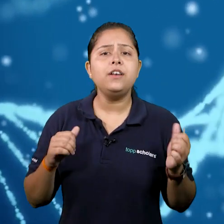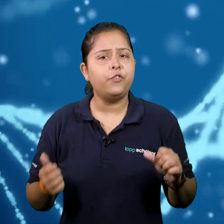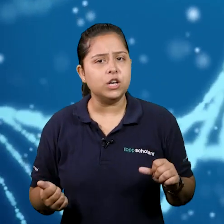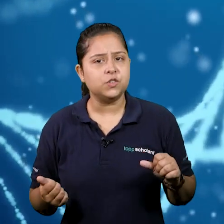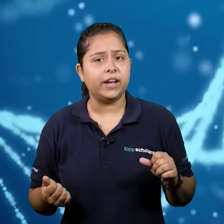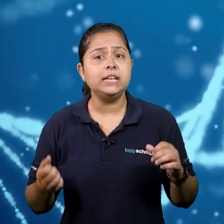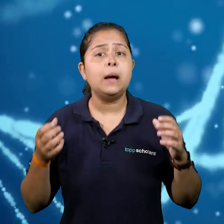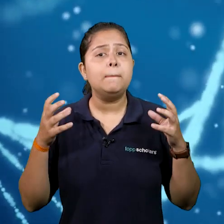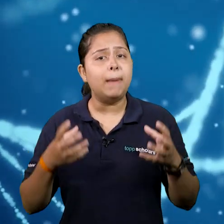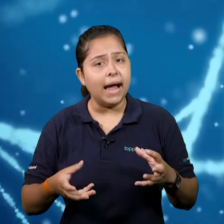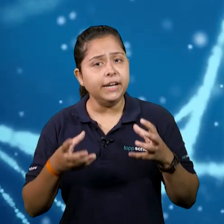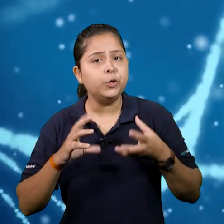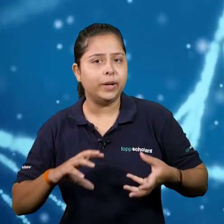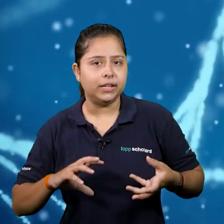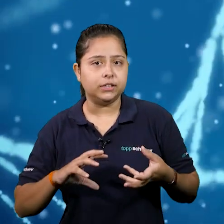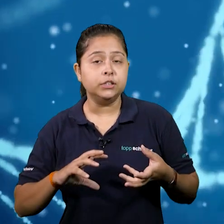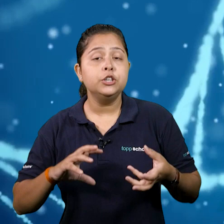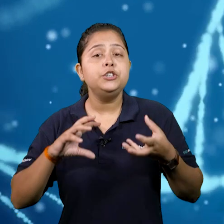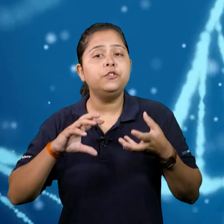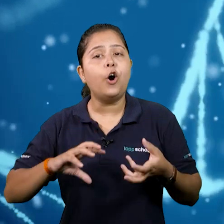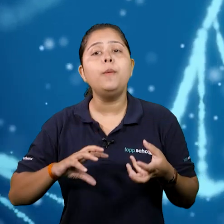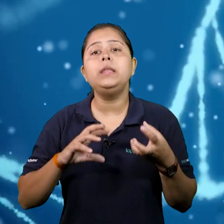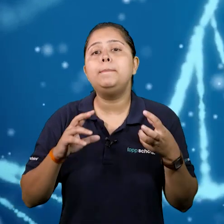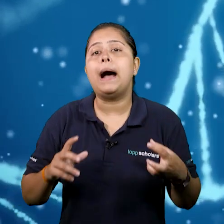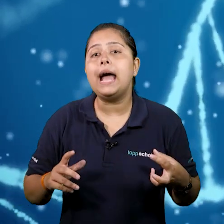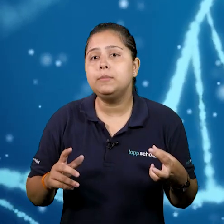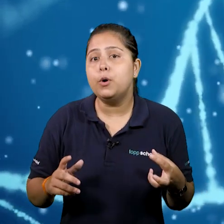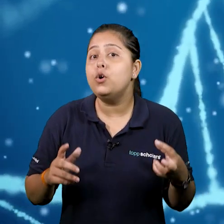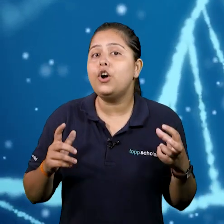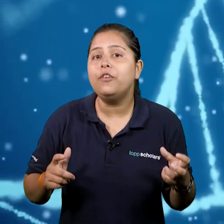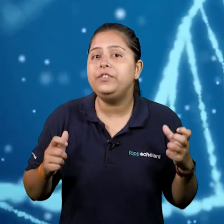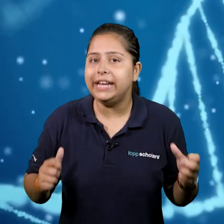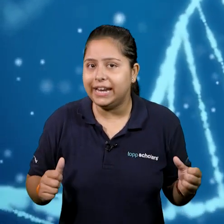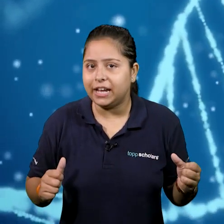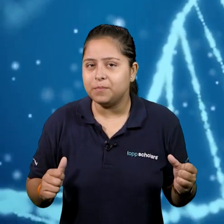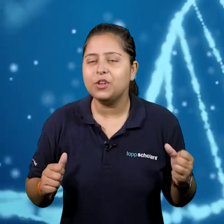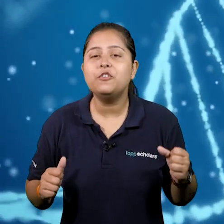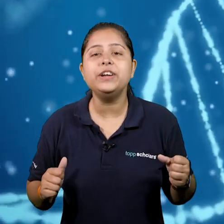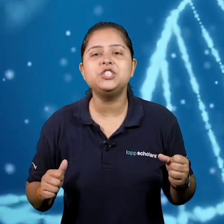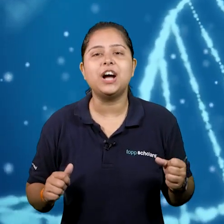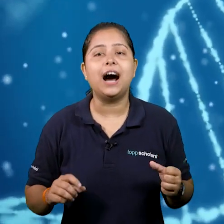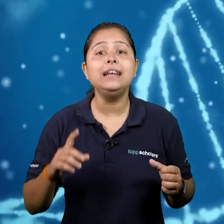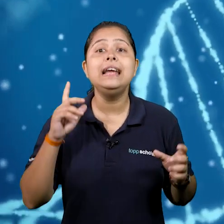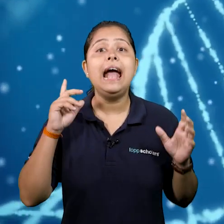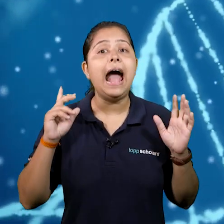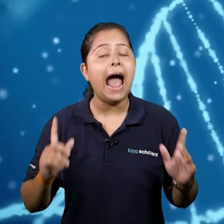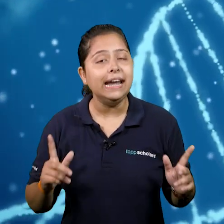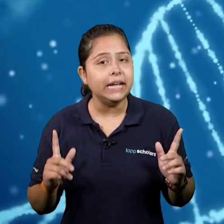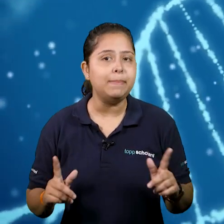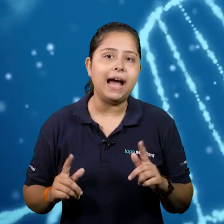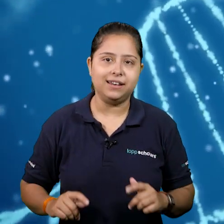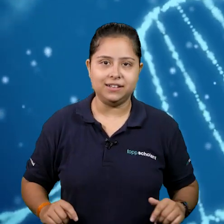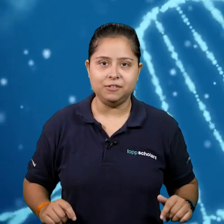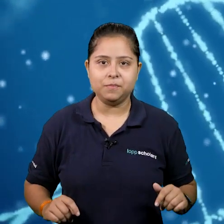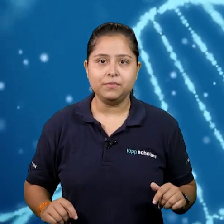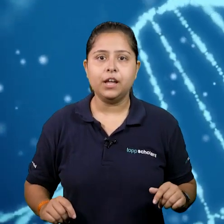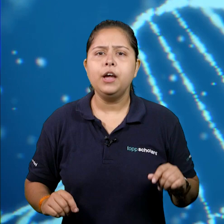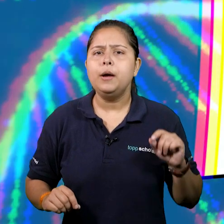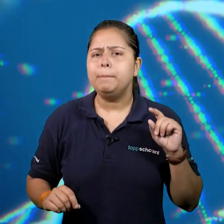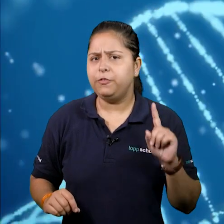sugar and phosphate bind together to form the backbone of DNA, which are